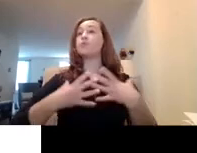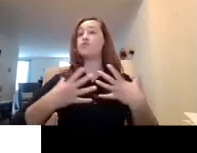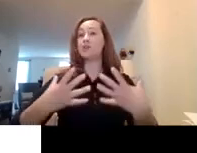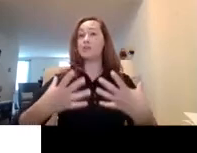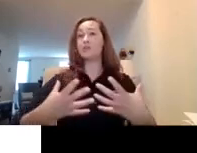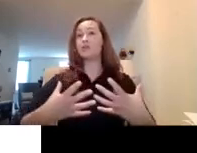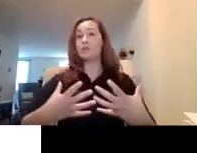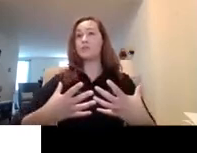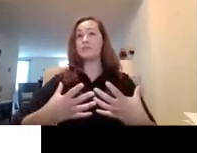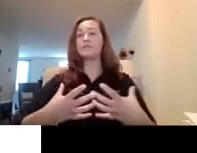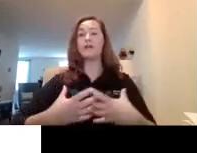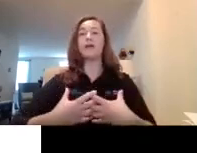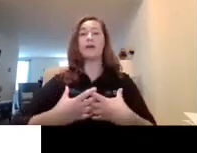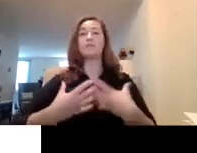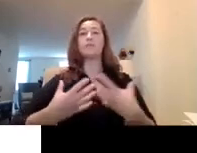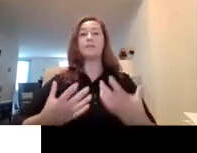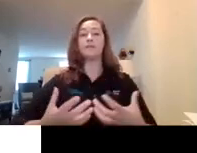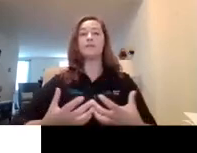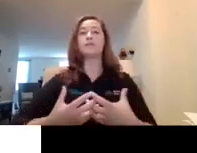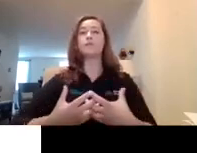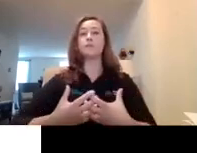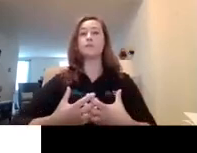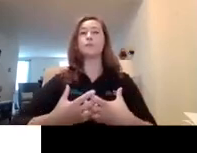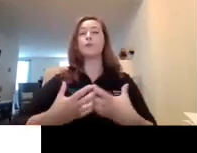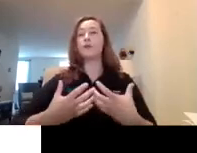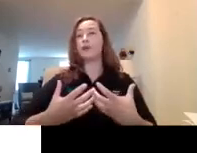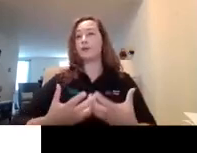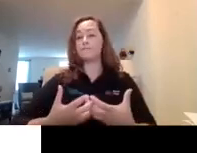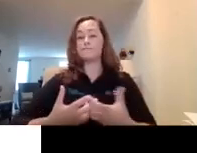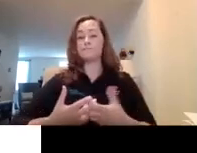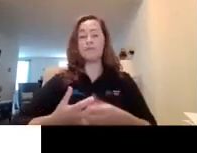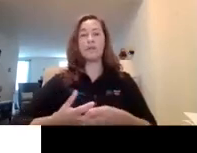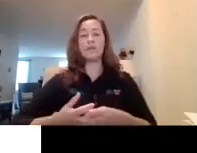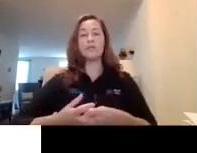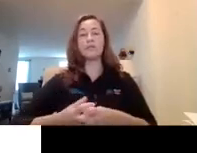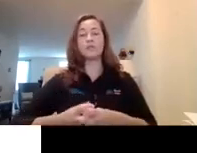to project their voices and being able to